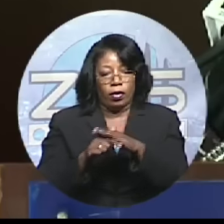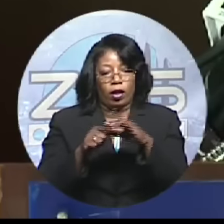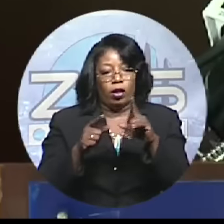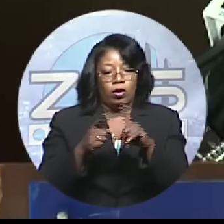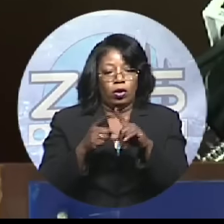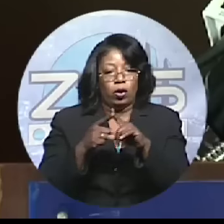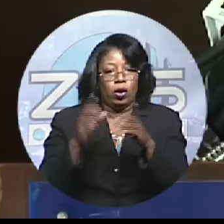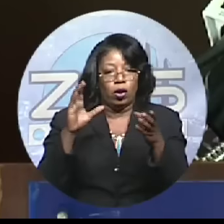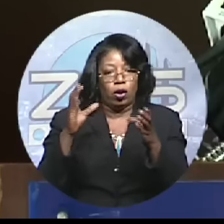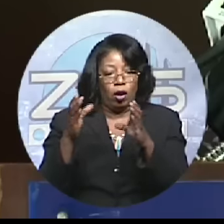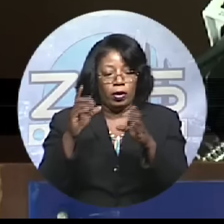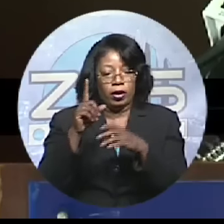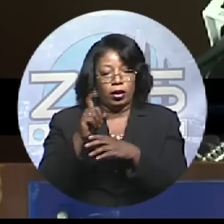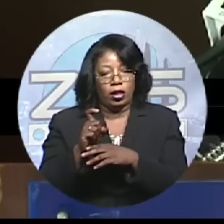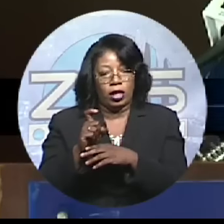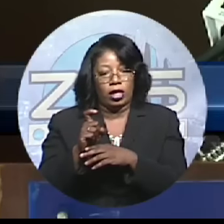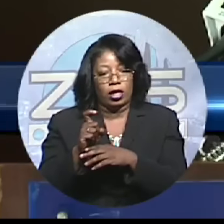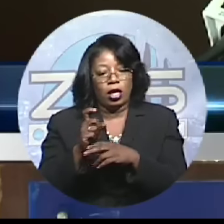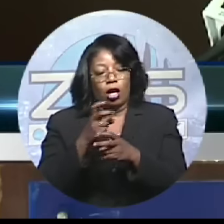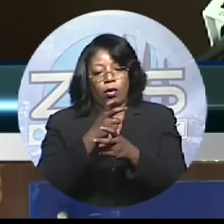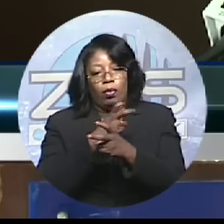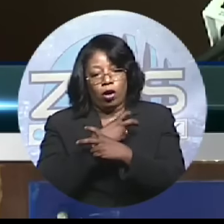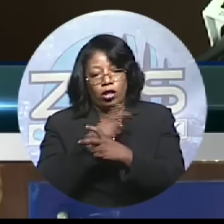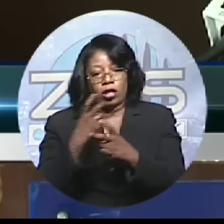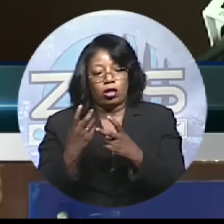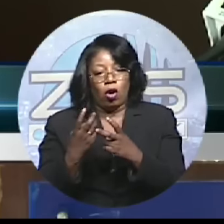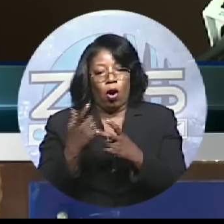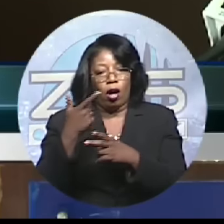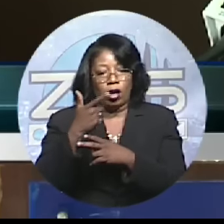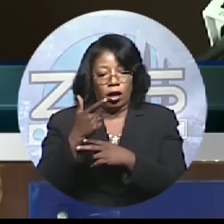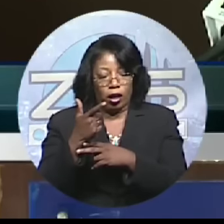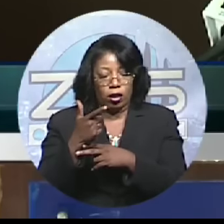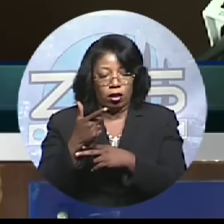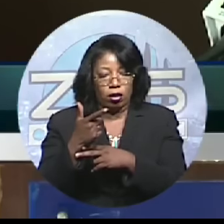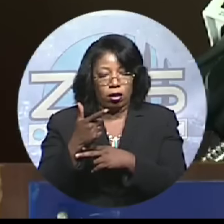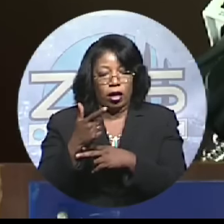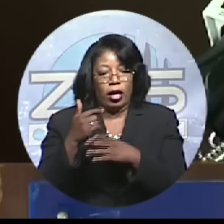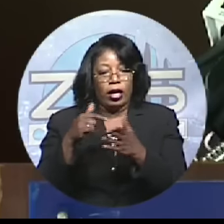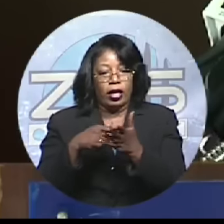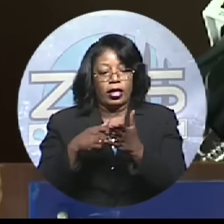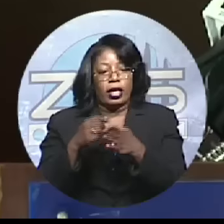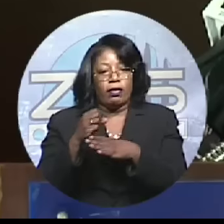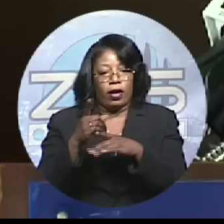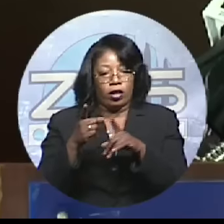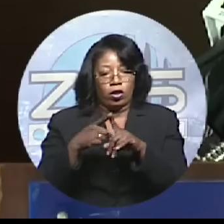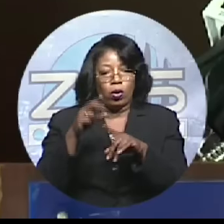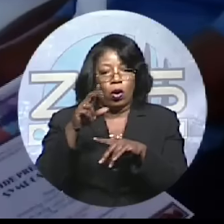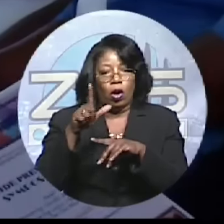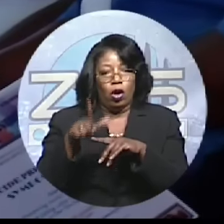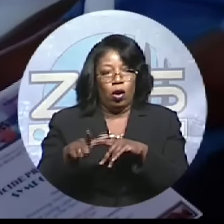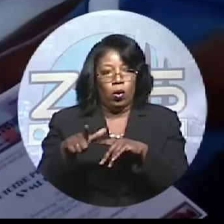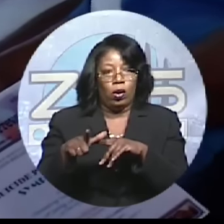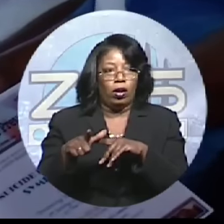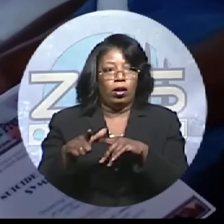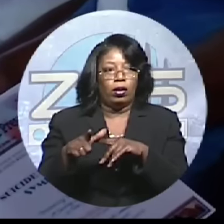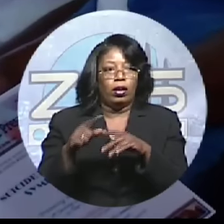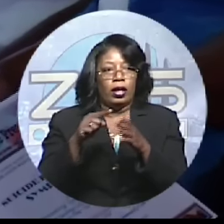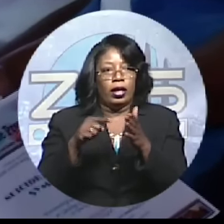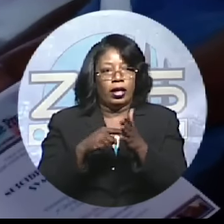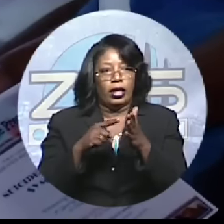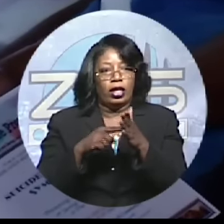common means of suicide, like poisons or firearms, can have an effect in lowering the rate of